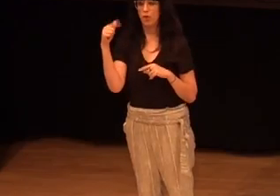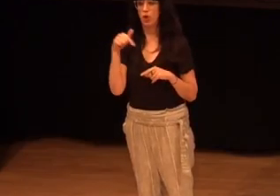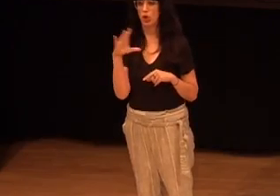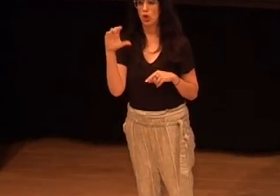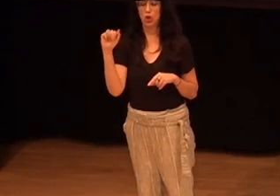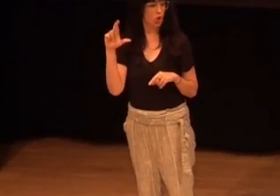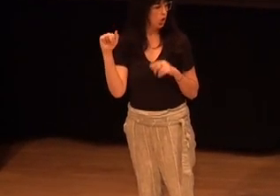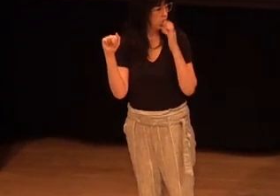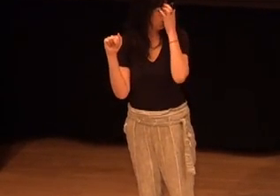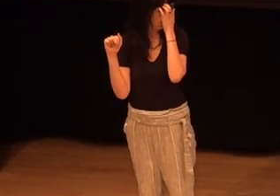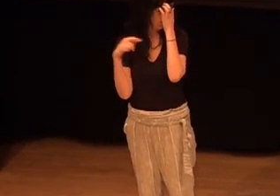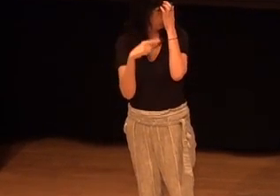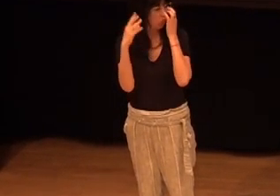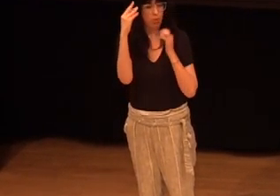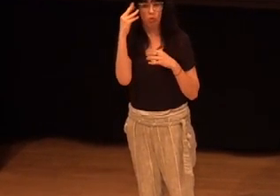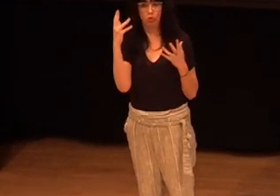Carr on her thoughts.